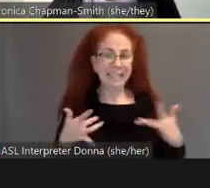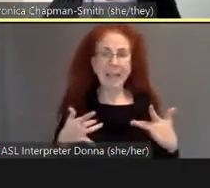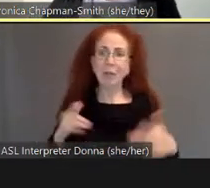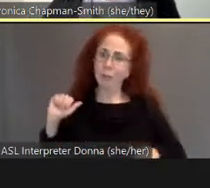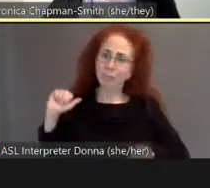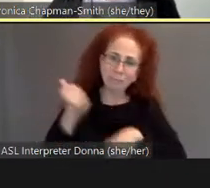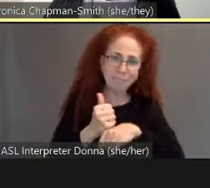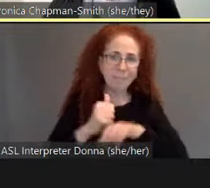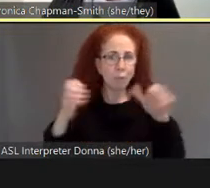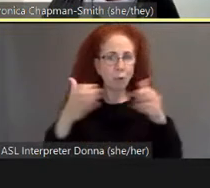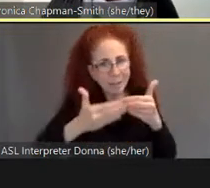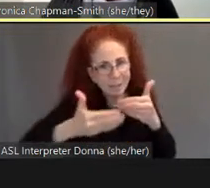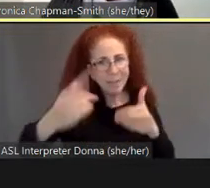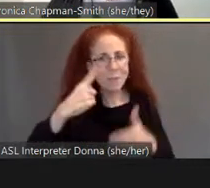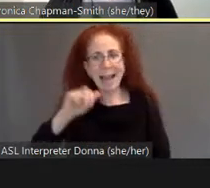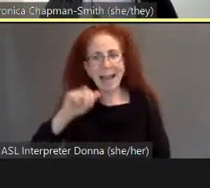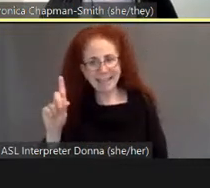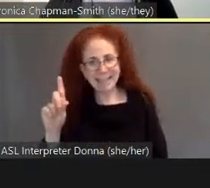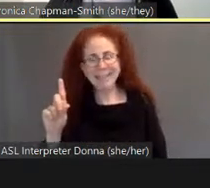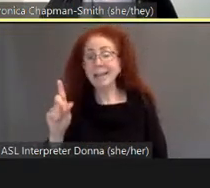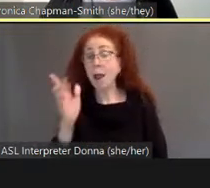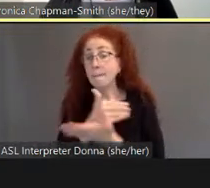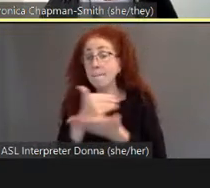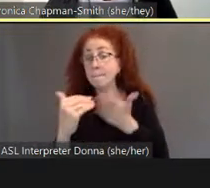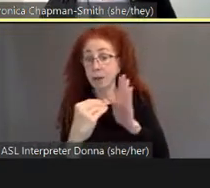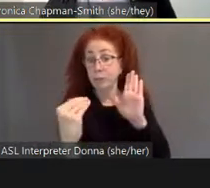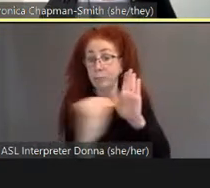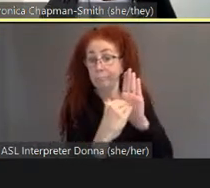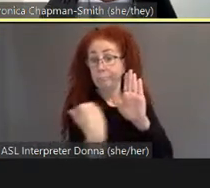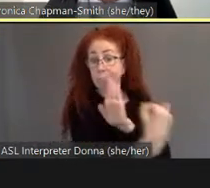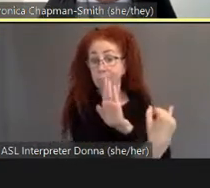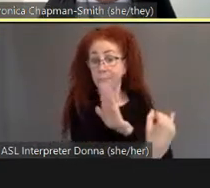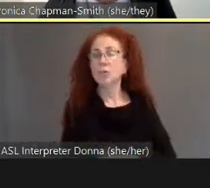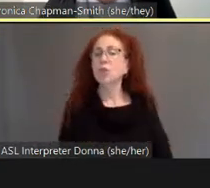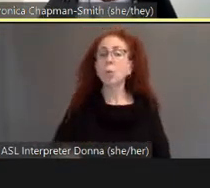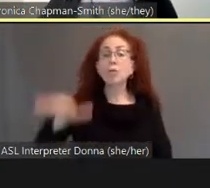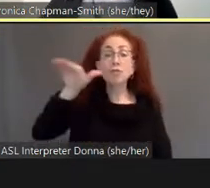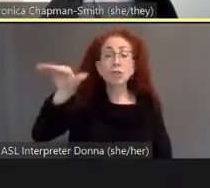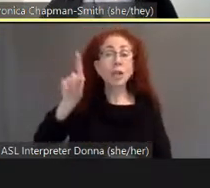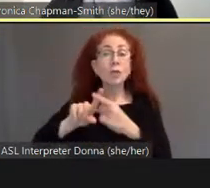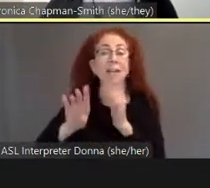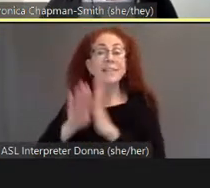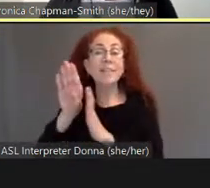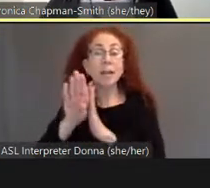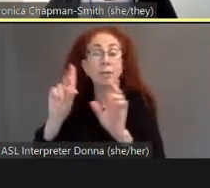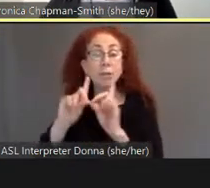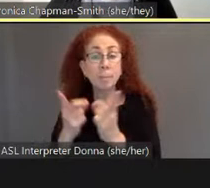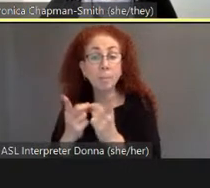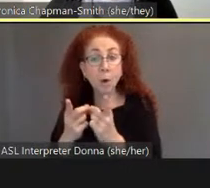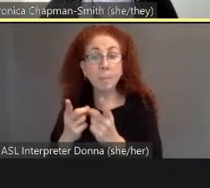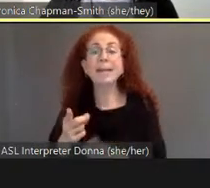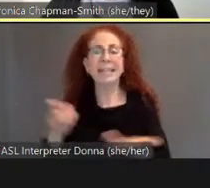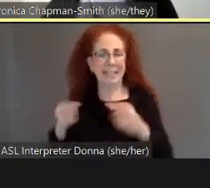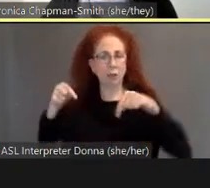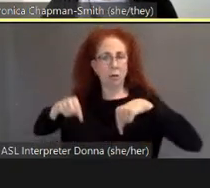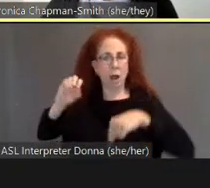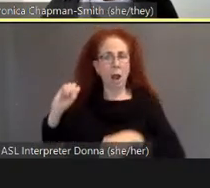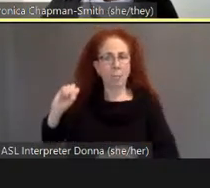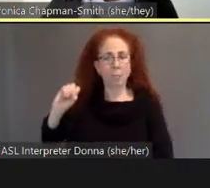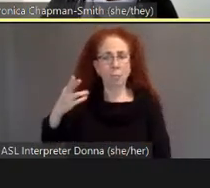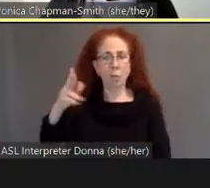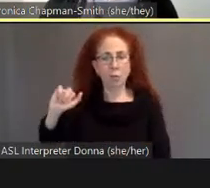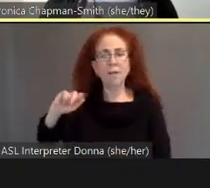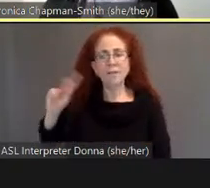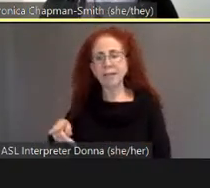description practice and wrote it into our budget, we reached out to the development department here at Opera Philadelphia and began searching